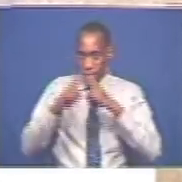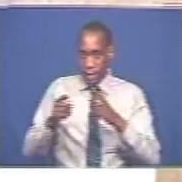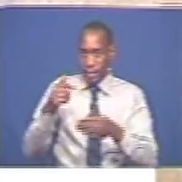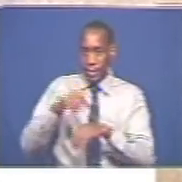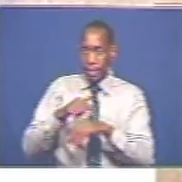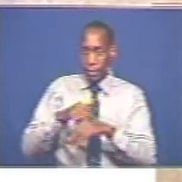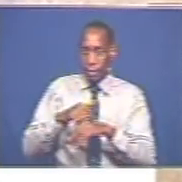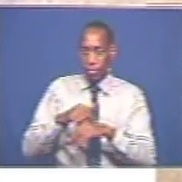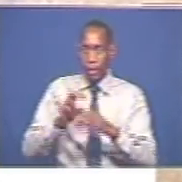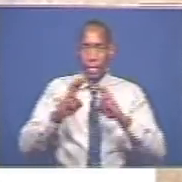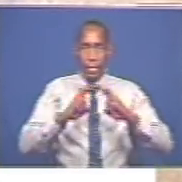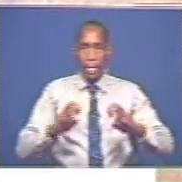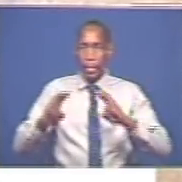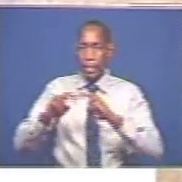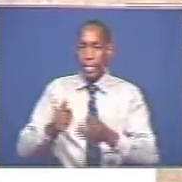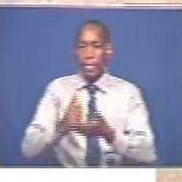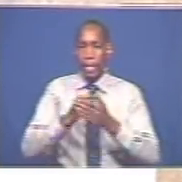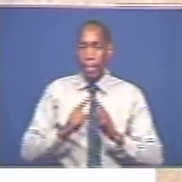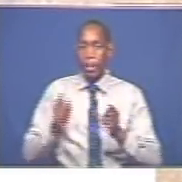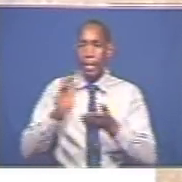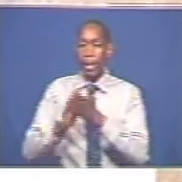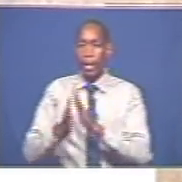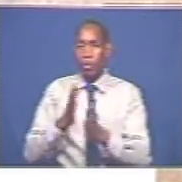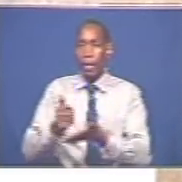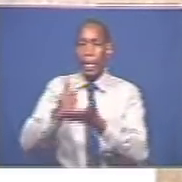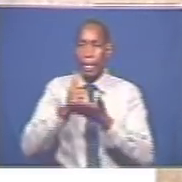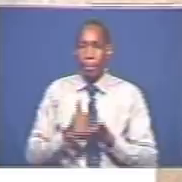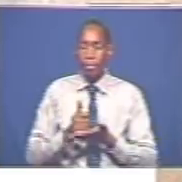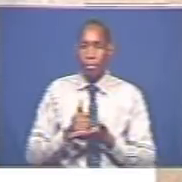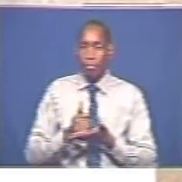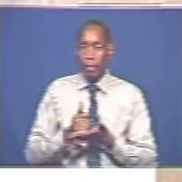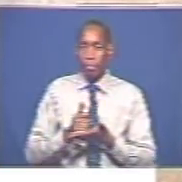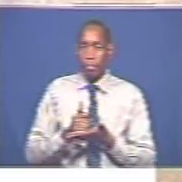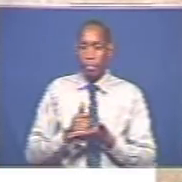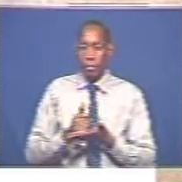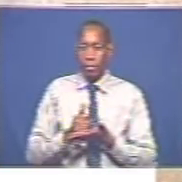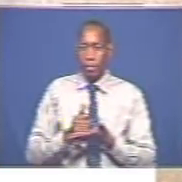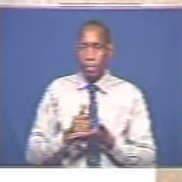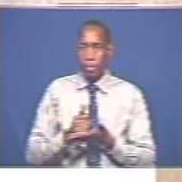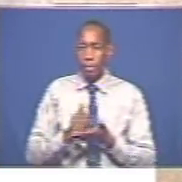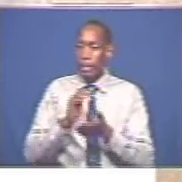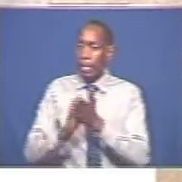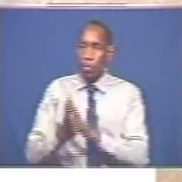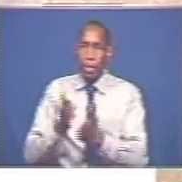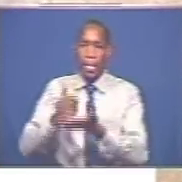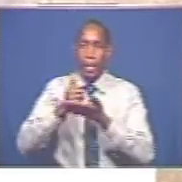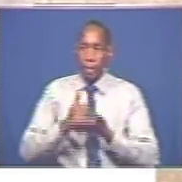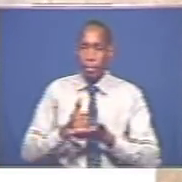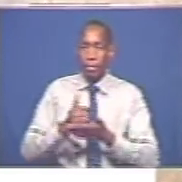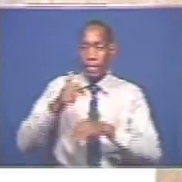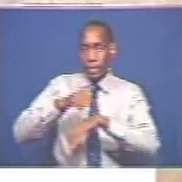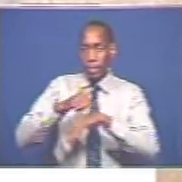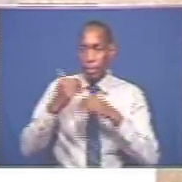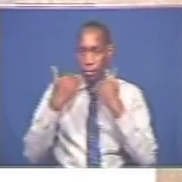out there looking for help, yet nobody can offer you that help. Wherever you turn, nobody can assist you. That is where